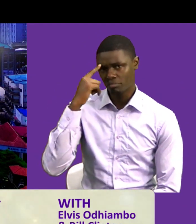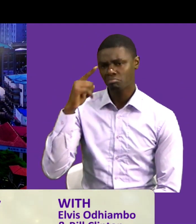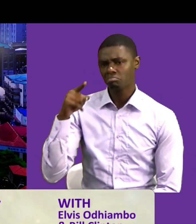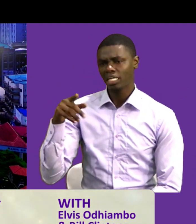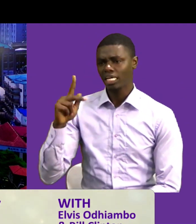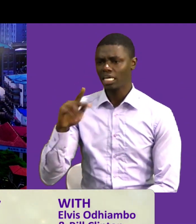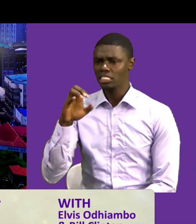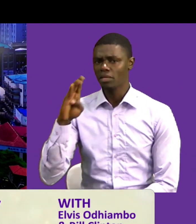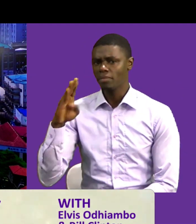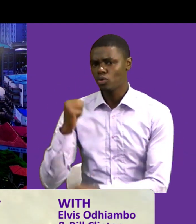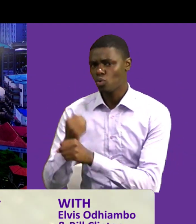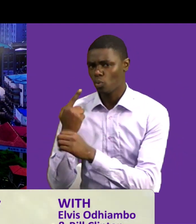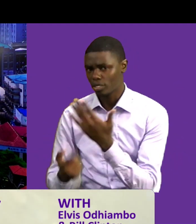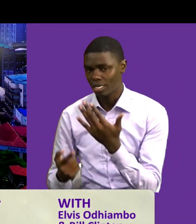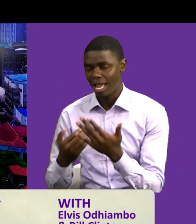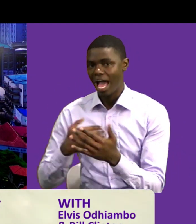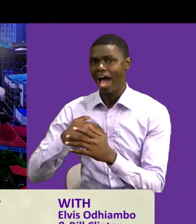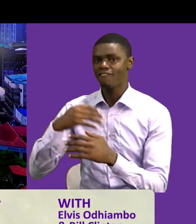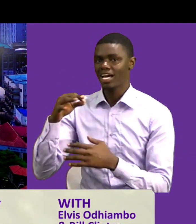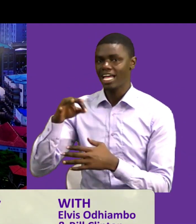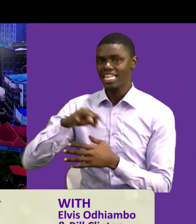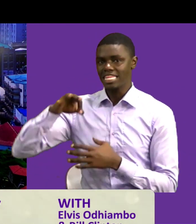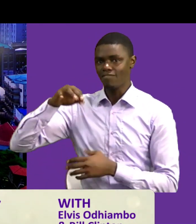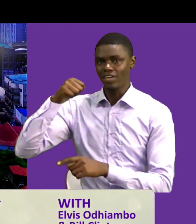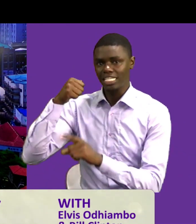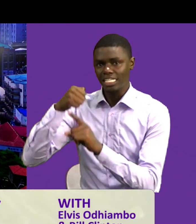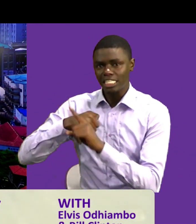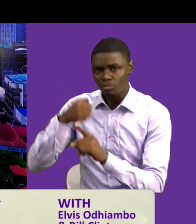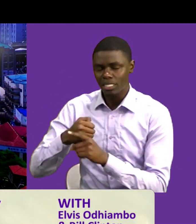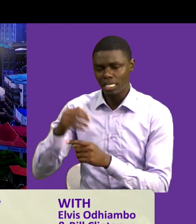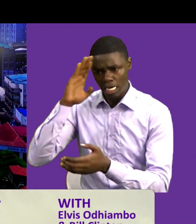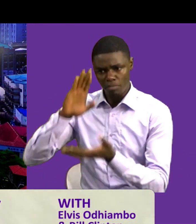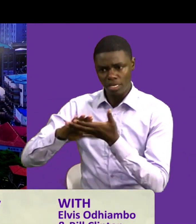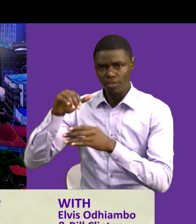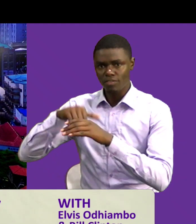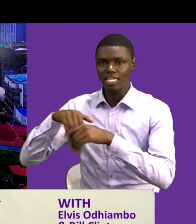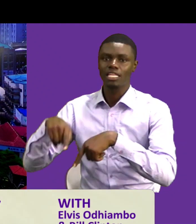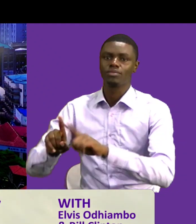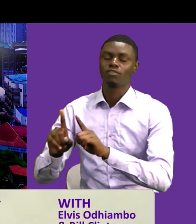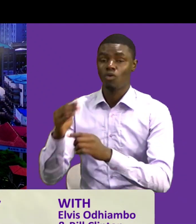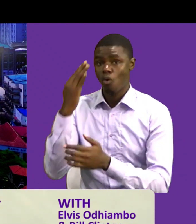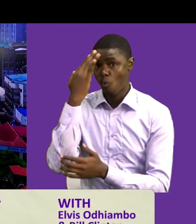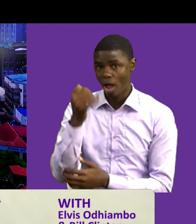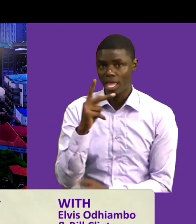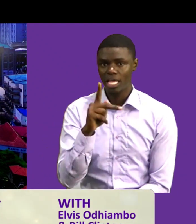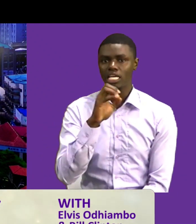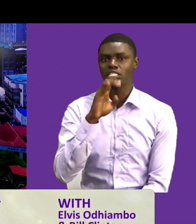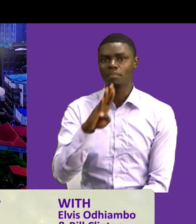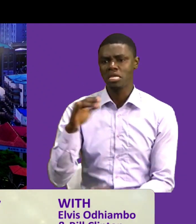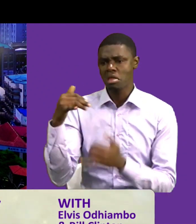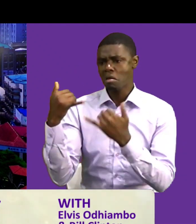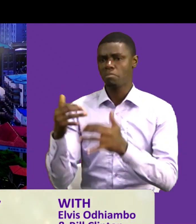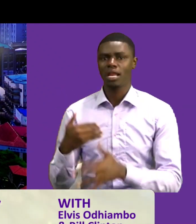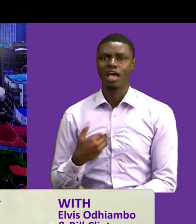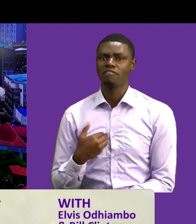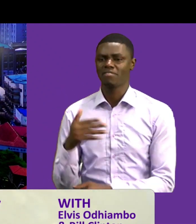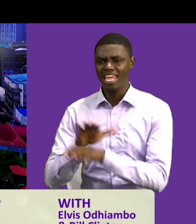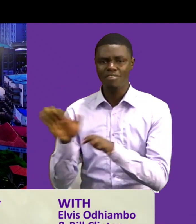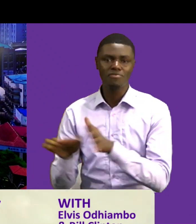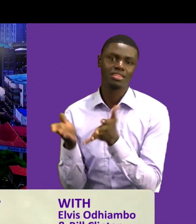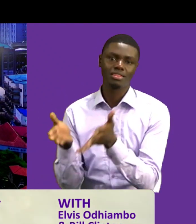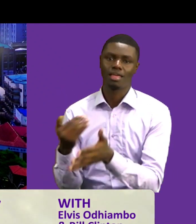should do is just to have a fighting spirit and believe in themselves, because KCB as players, as